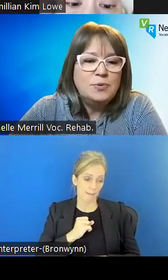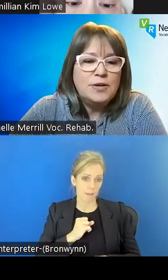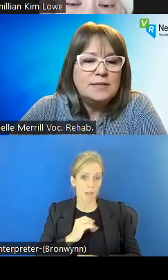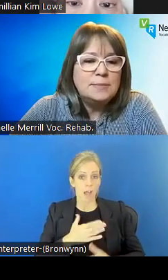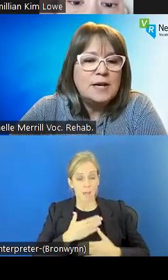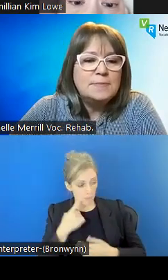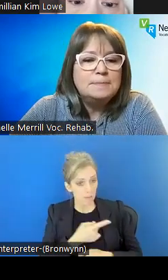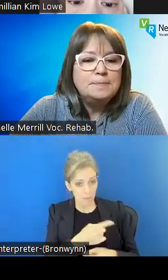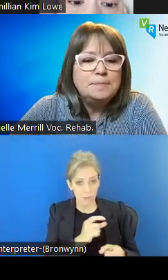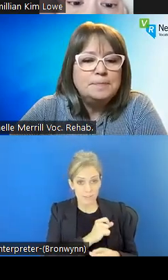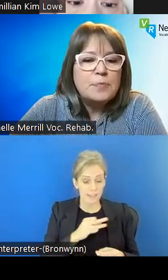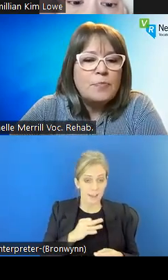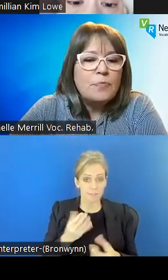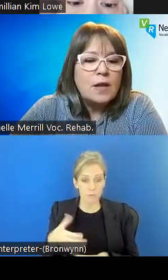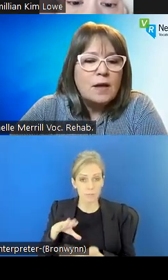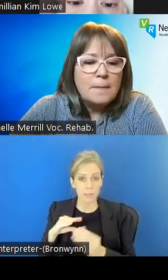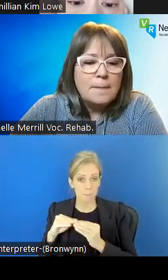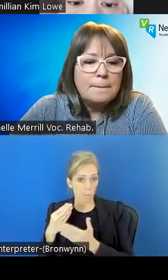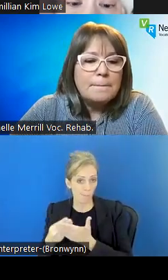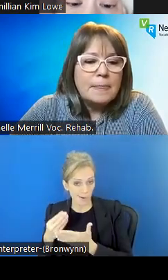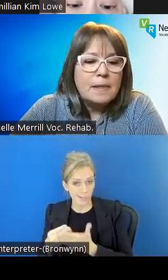great employees sometimes.